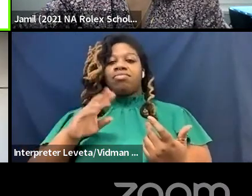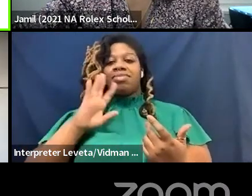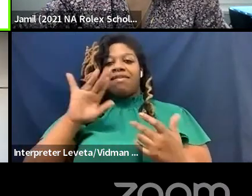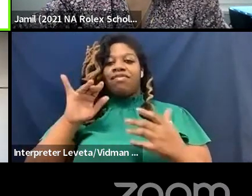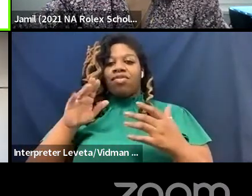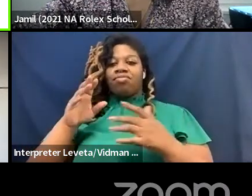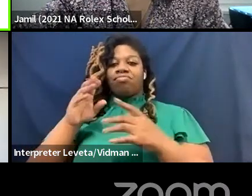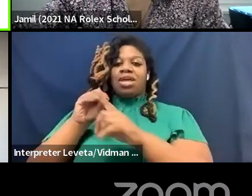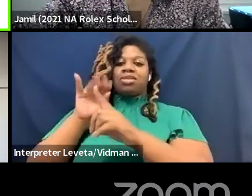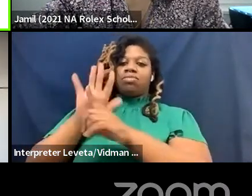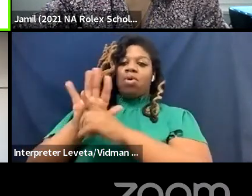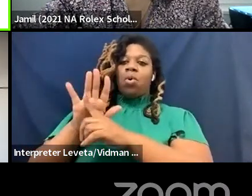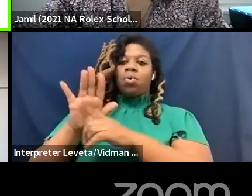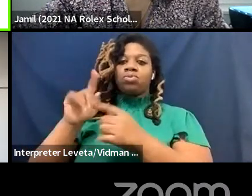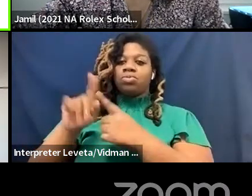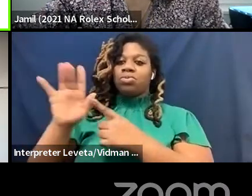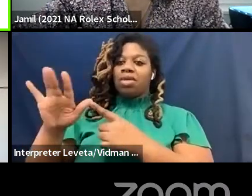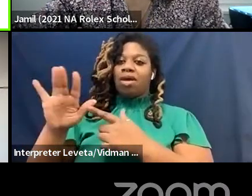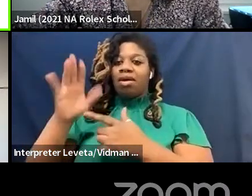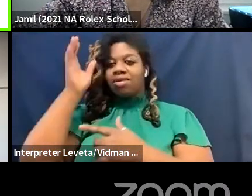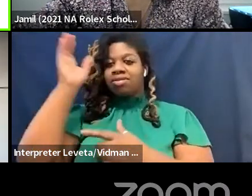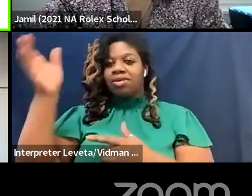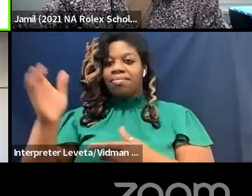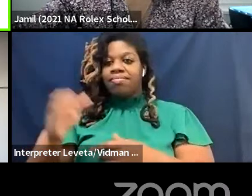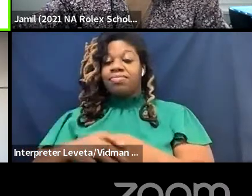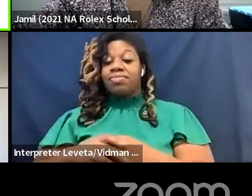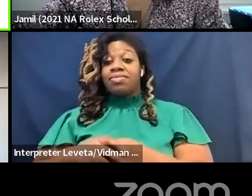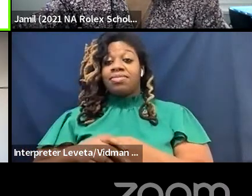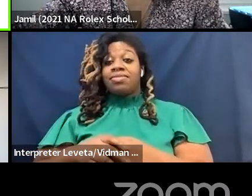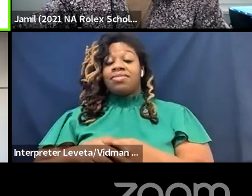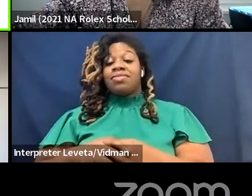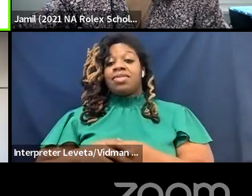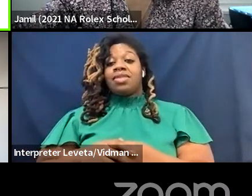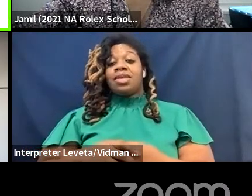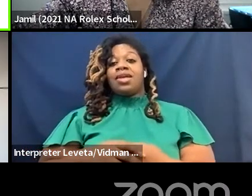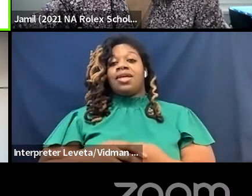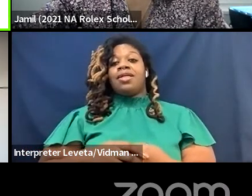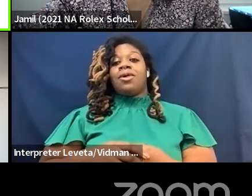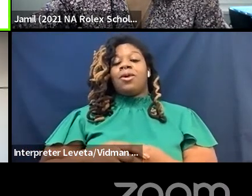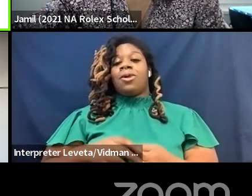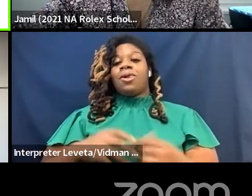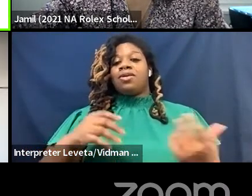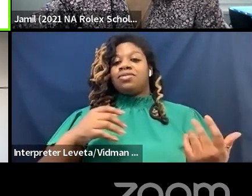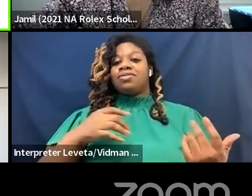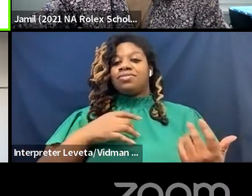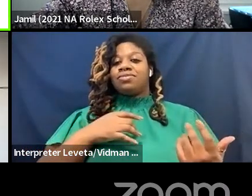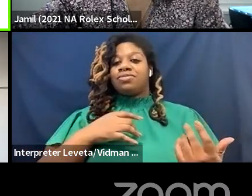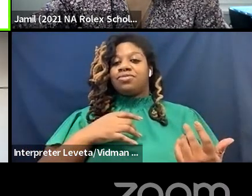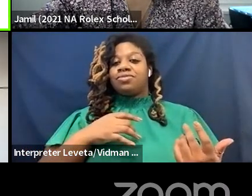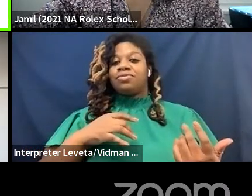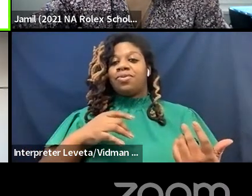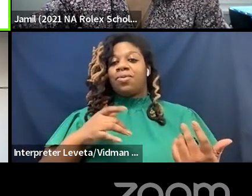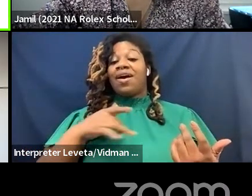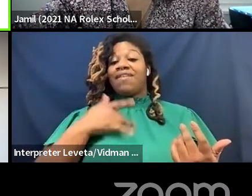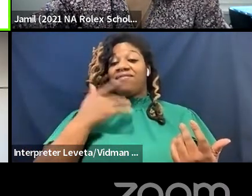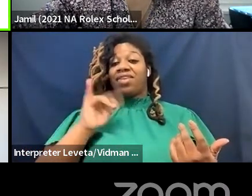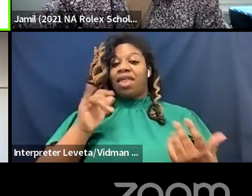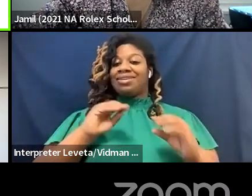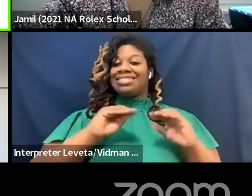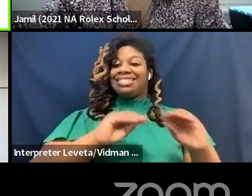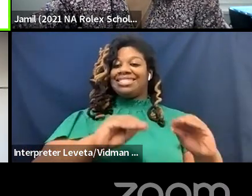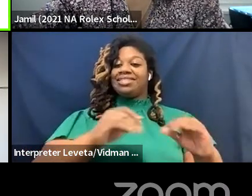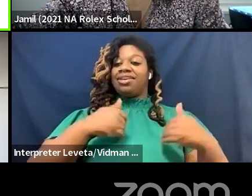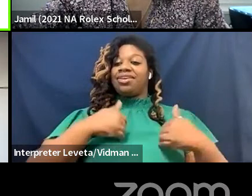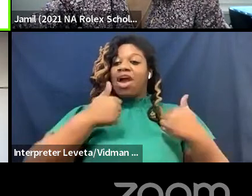age or an impressionable age. So I feel like introducing diving and stuff like that at more impressionable ages, like middle